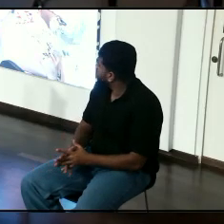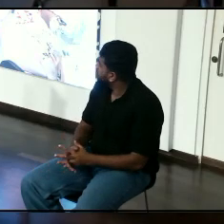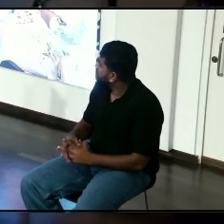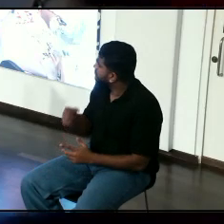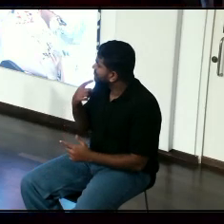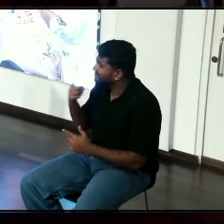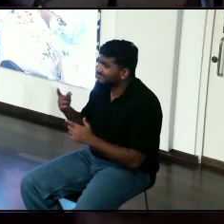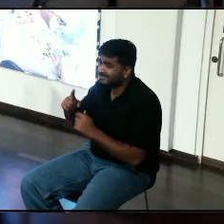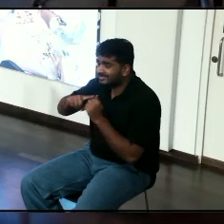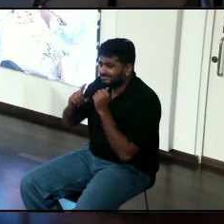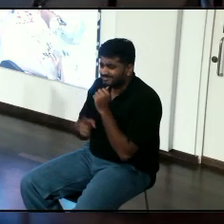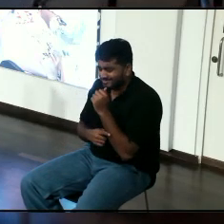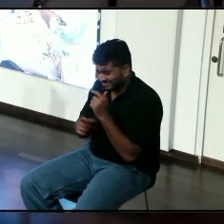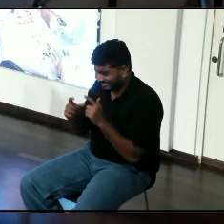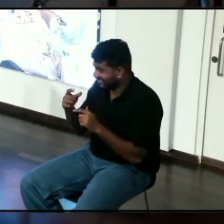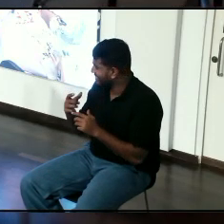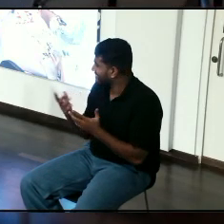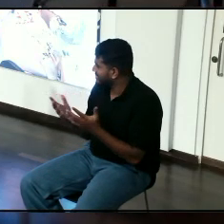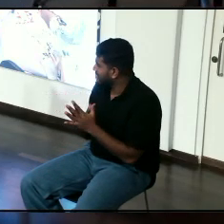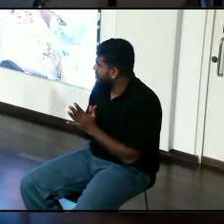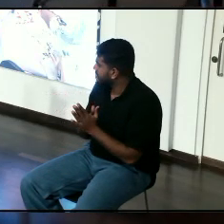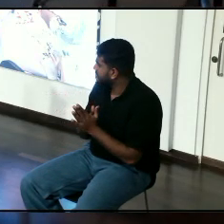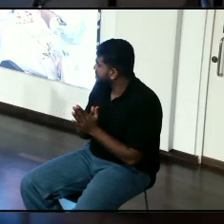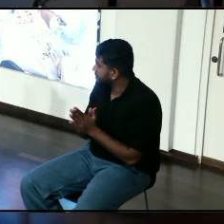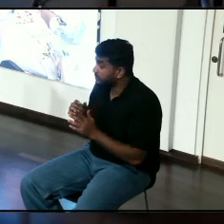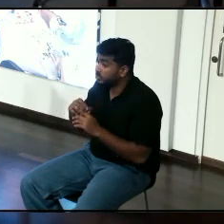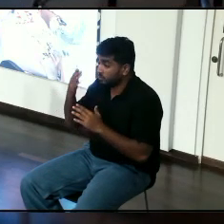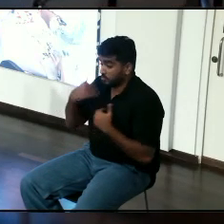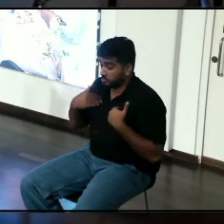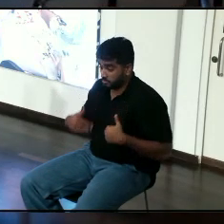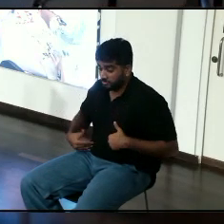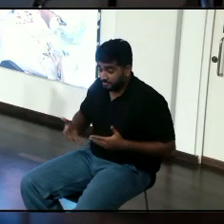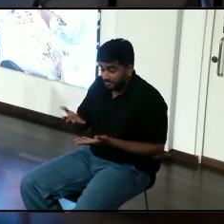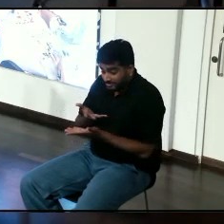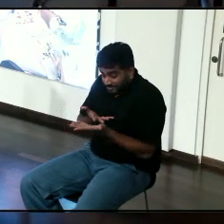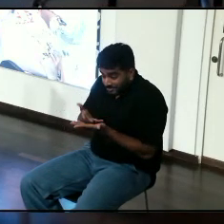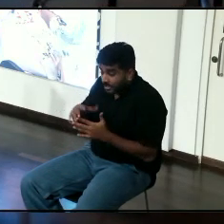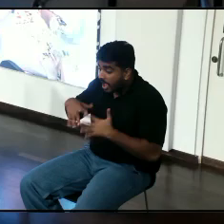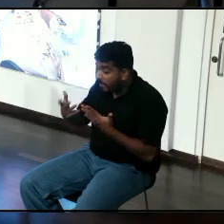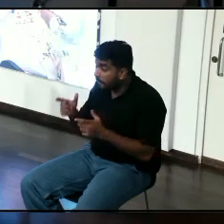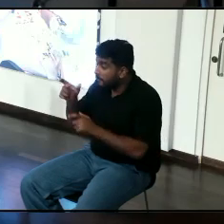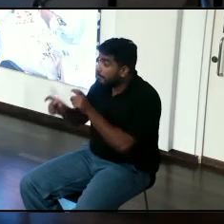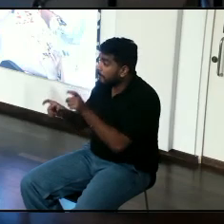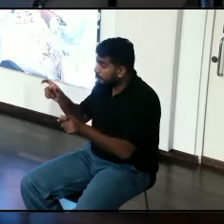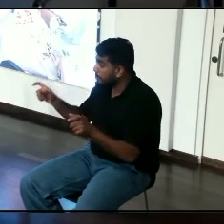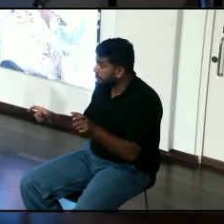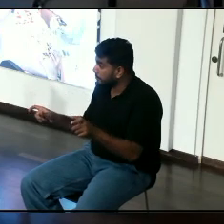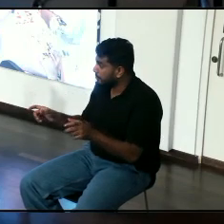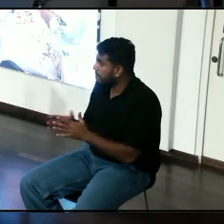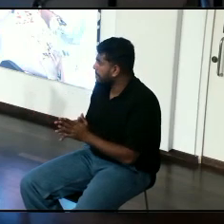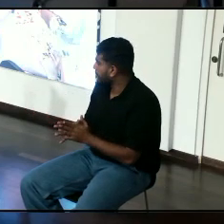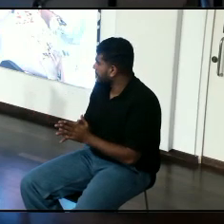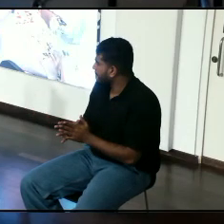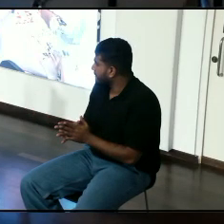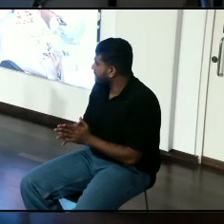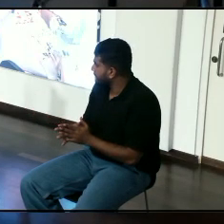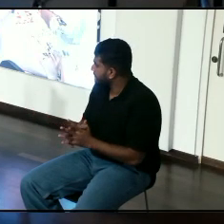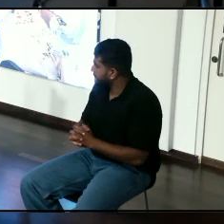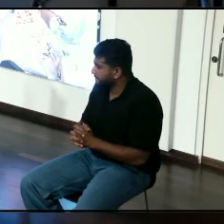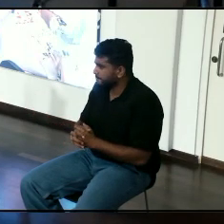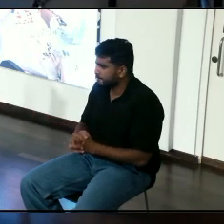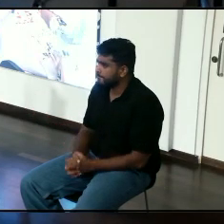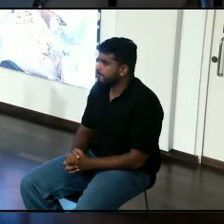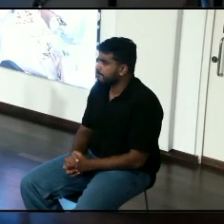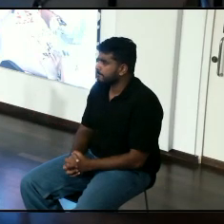it's architecture is just a backdrop for human interaction. It's about the people. And there is this gentle emotive arc